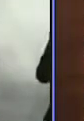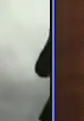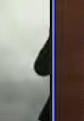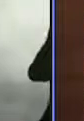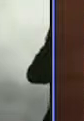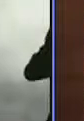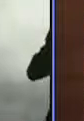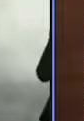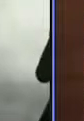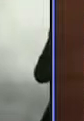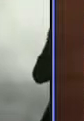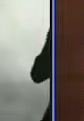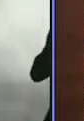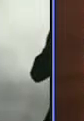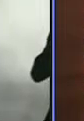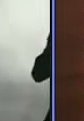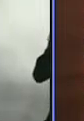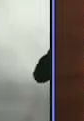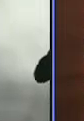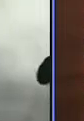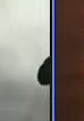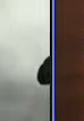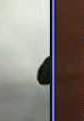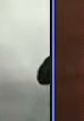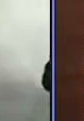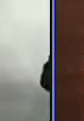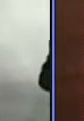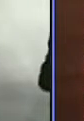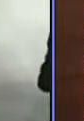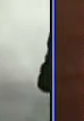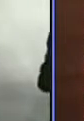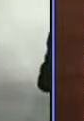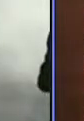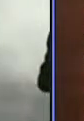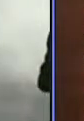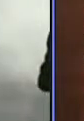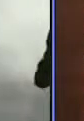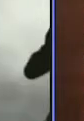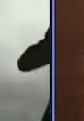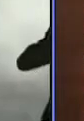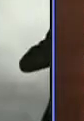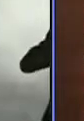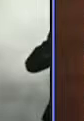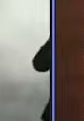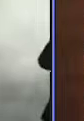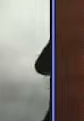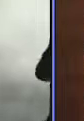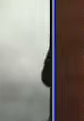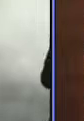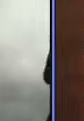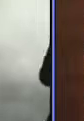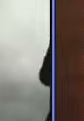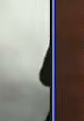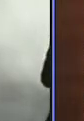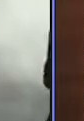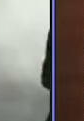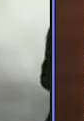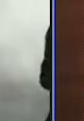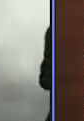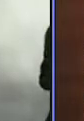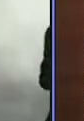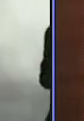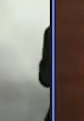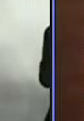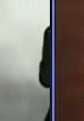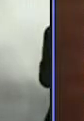achieved. The district operations management system remains a focus area for us. To date, the department is currently finalizing